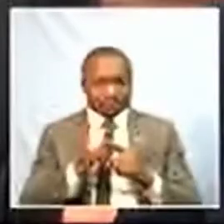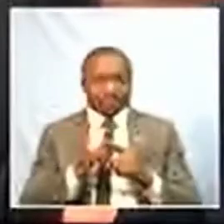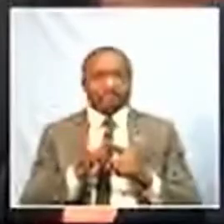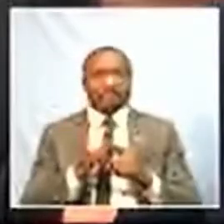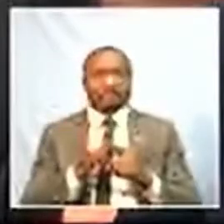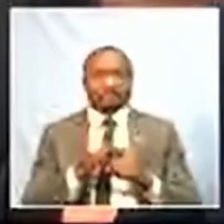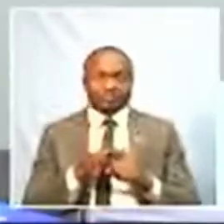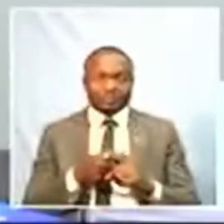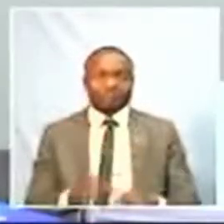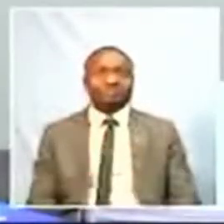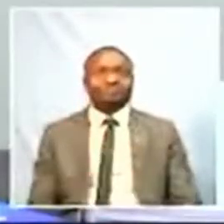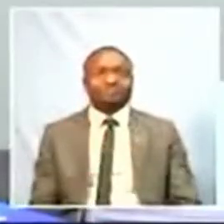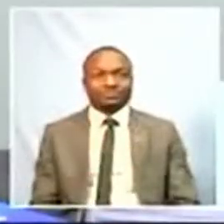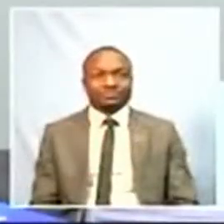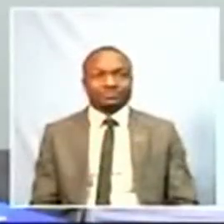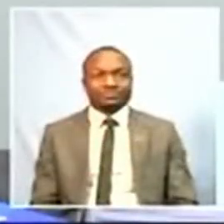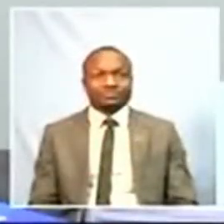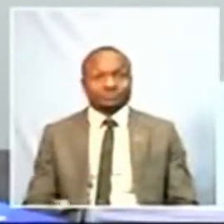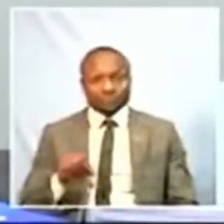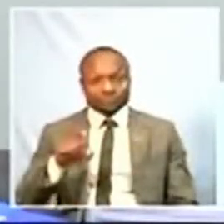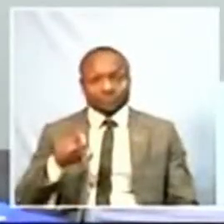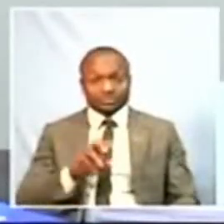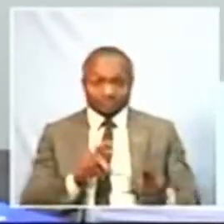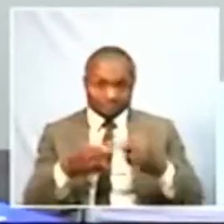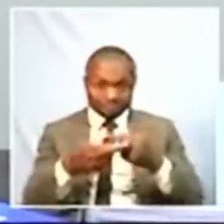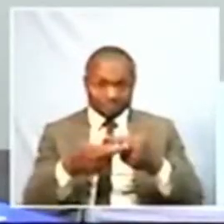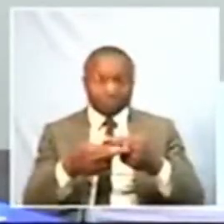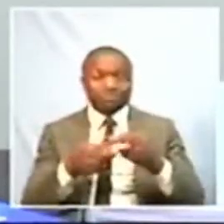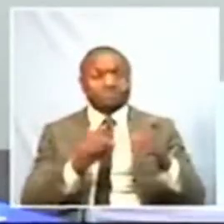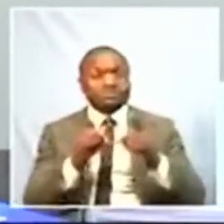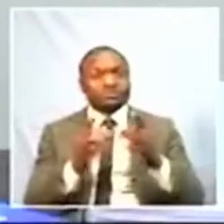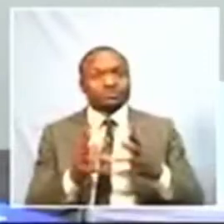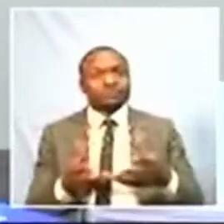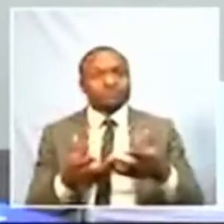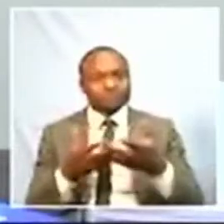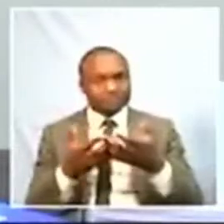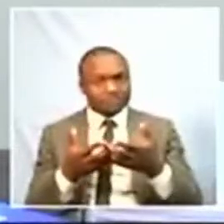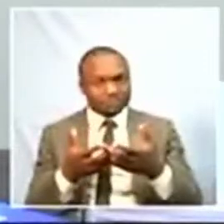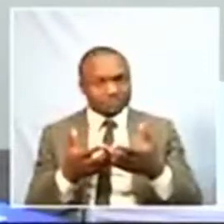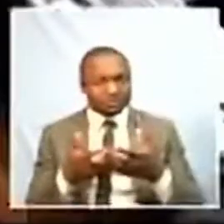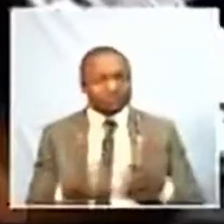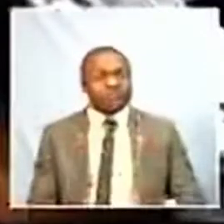you. Oh, yeah. You need the reconciliation. And Director Engineering?